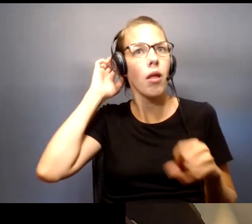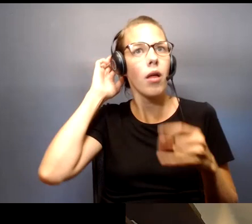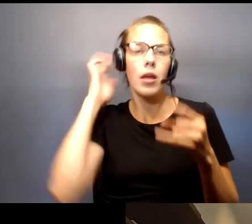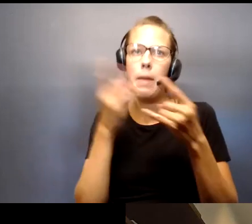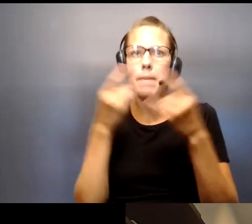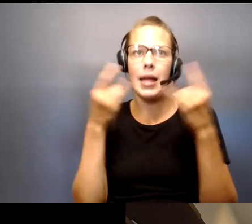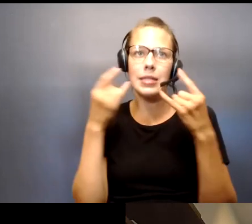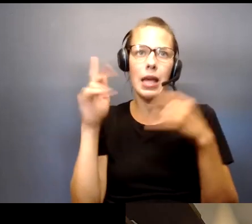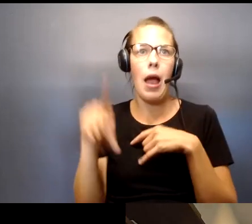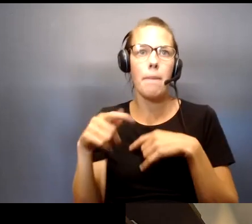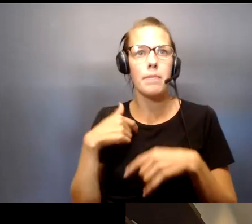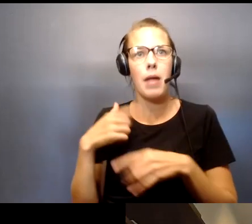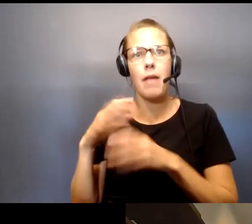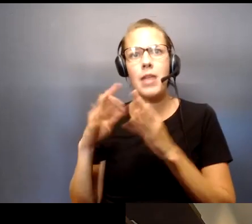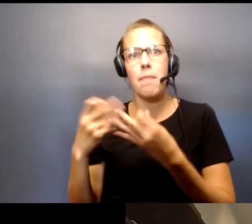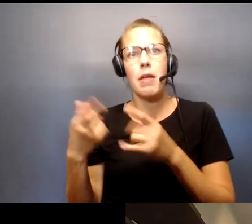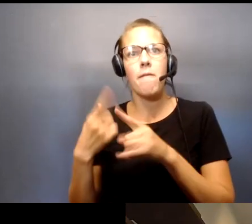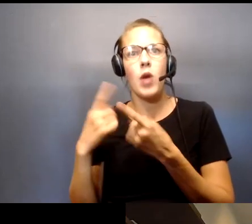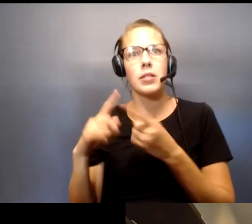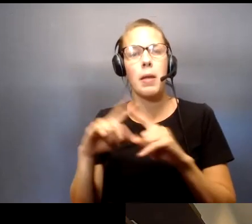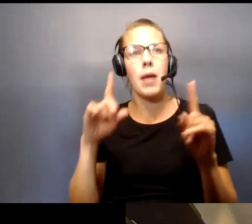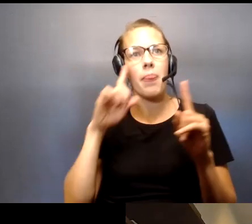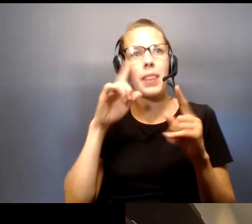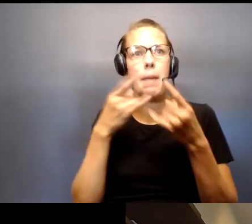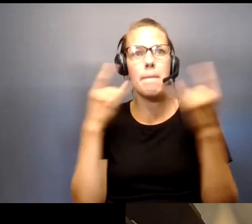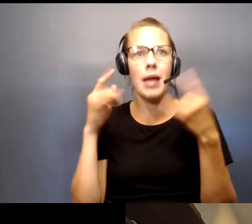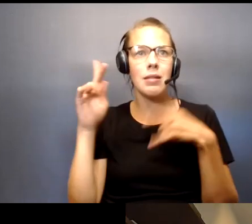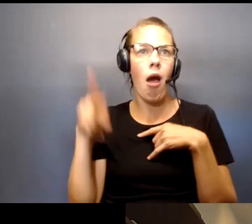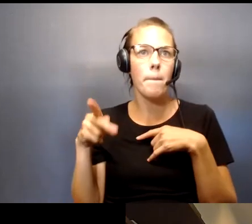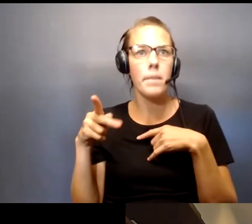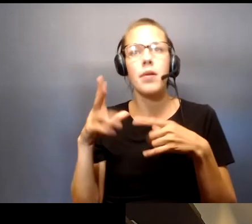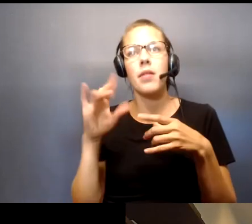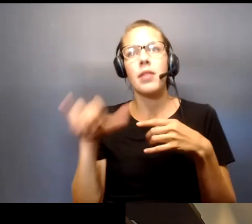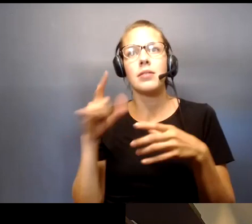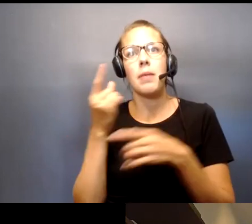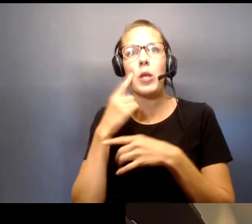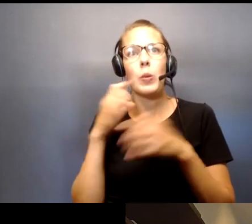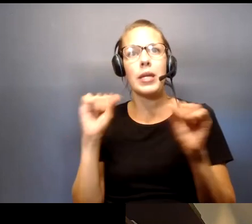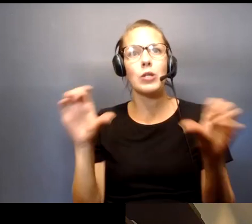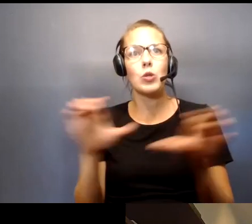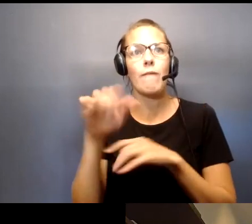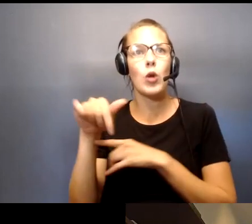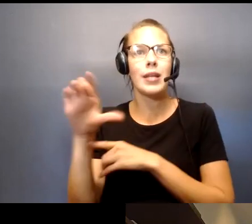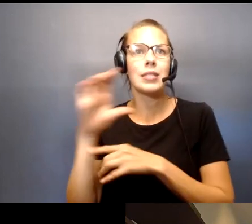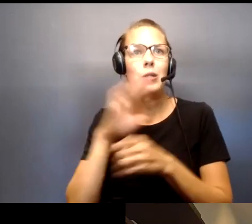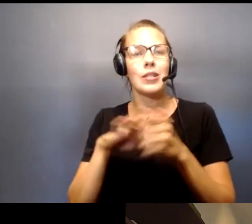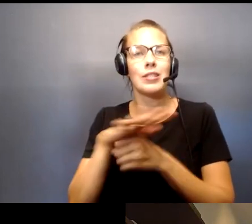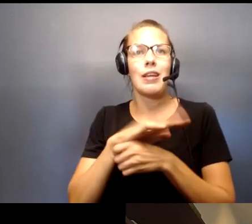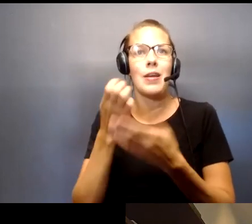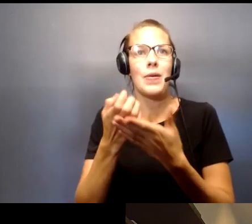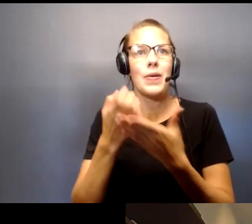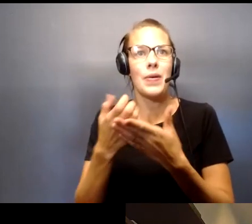on behalf of my family, friends, but I think that masking up is also something that we can do for our Quad Cities region and our economy. So